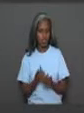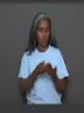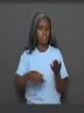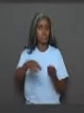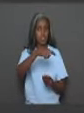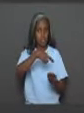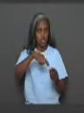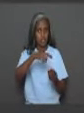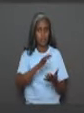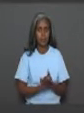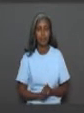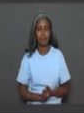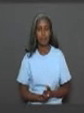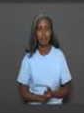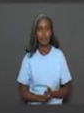region.